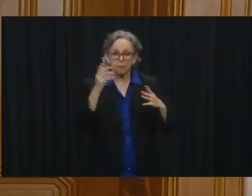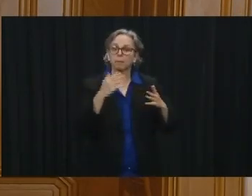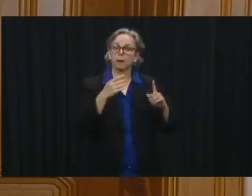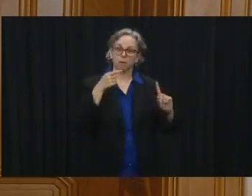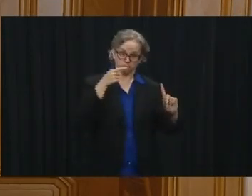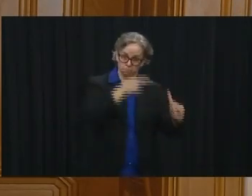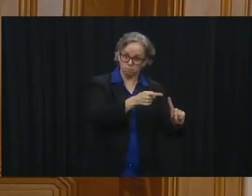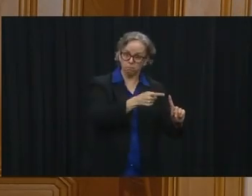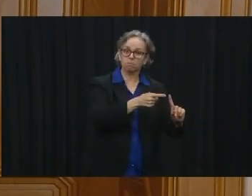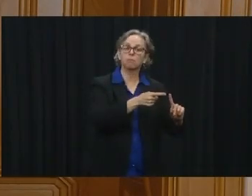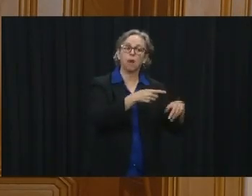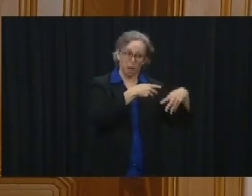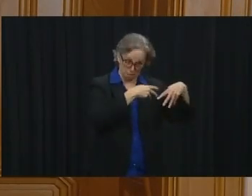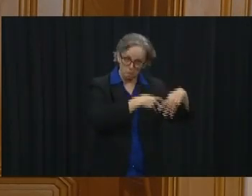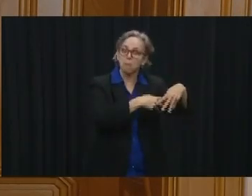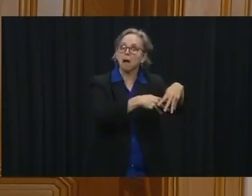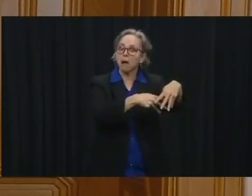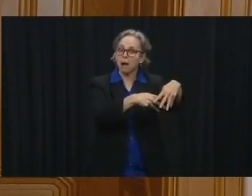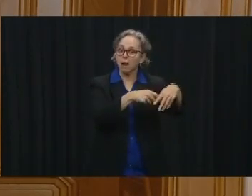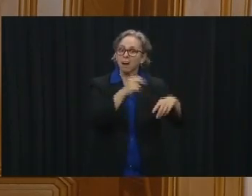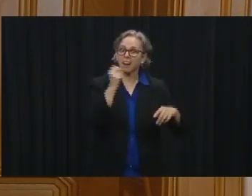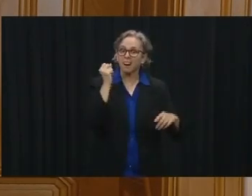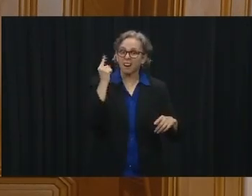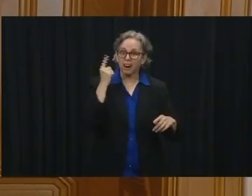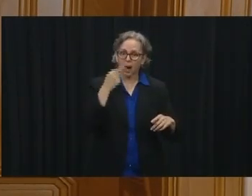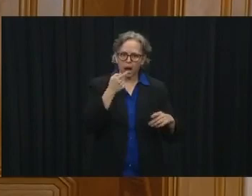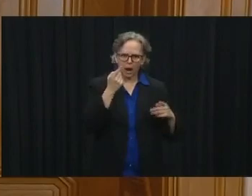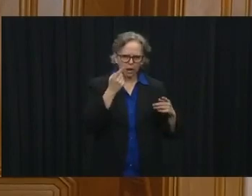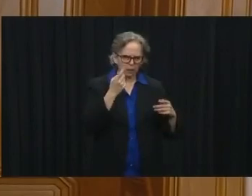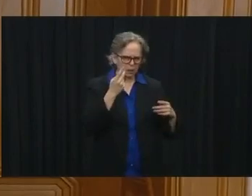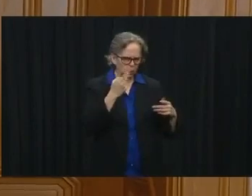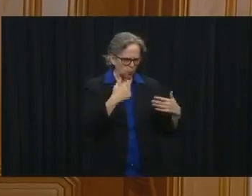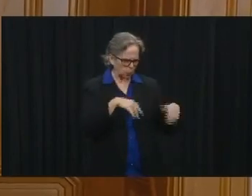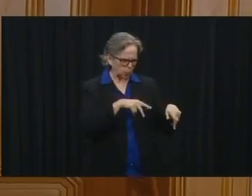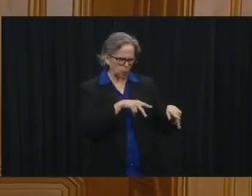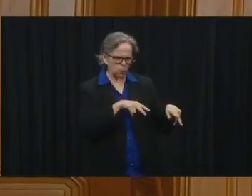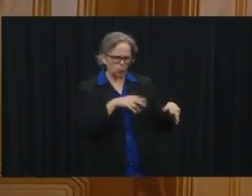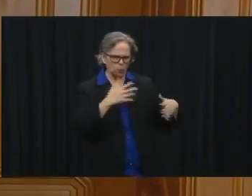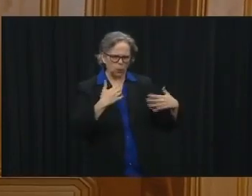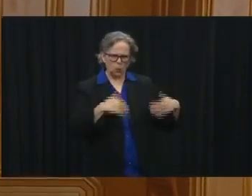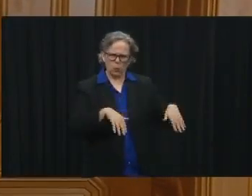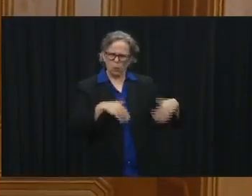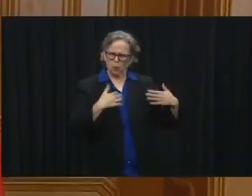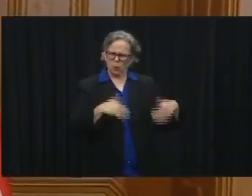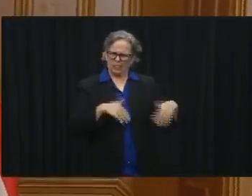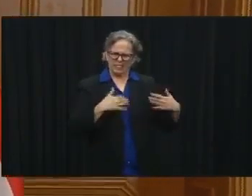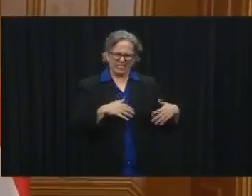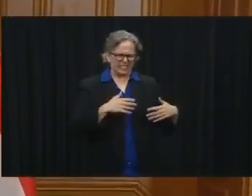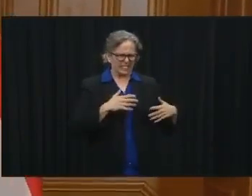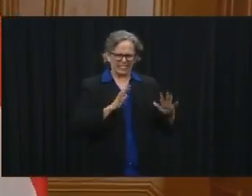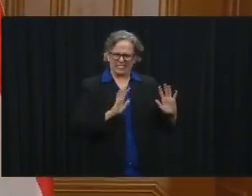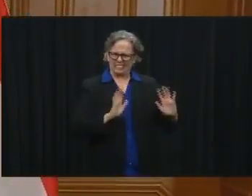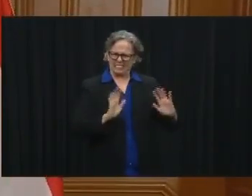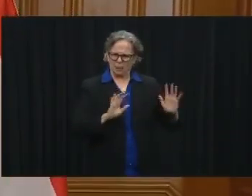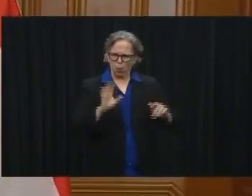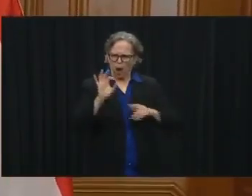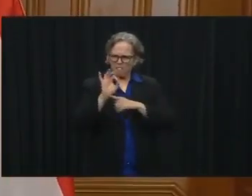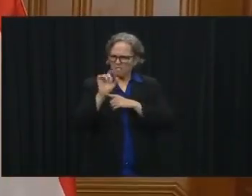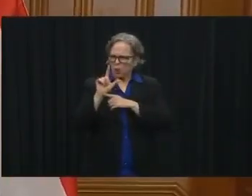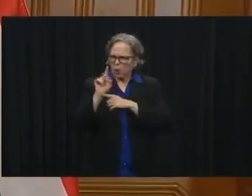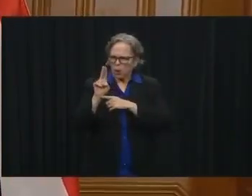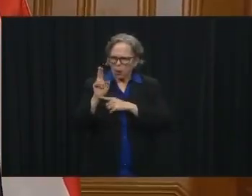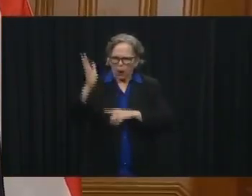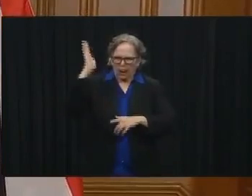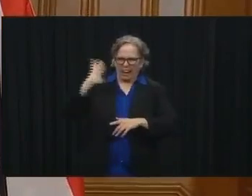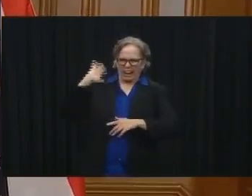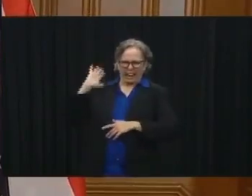is, historians look back at that and say that was one of the reasons that really kicked up the virus,